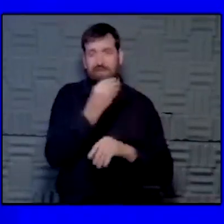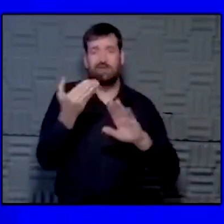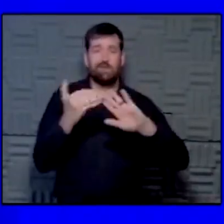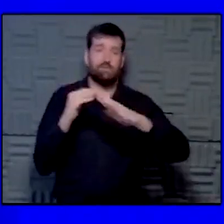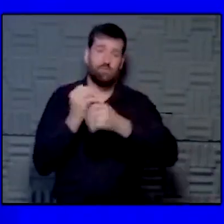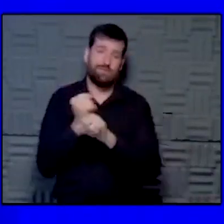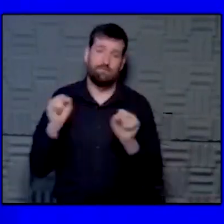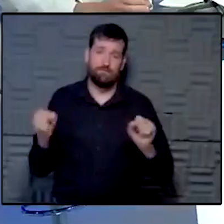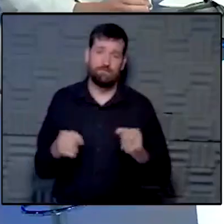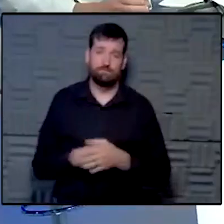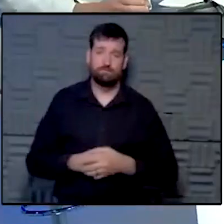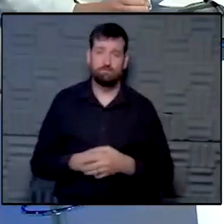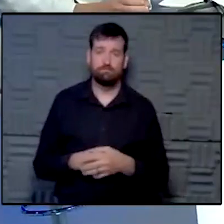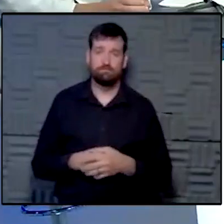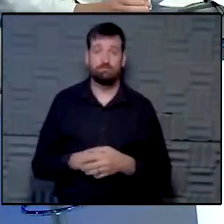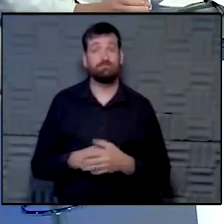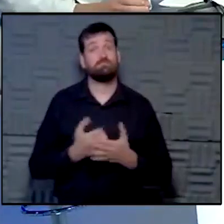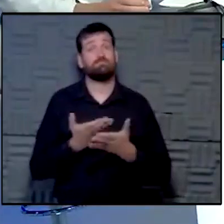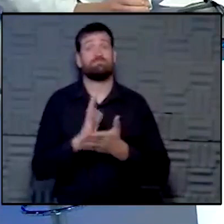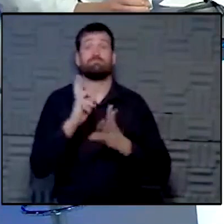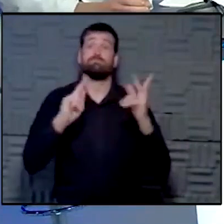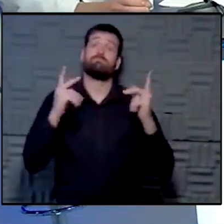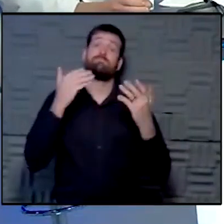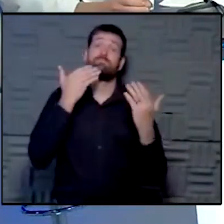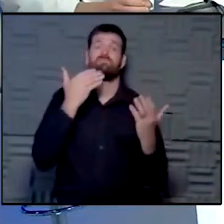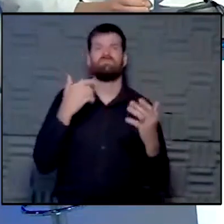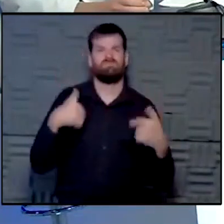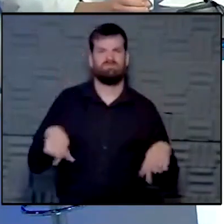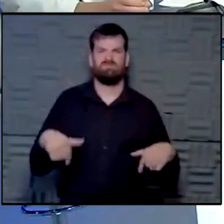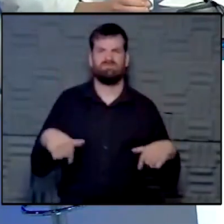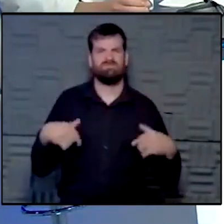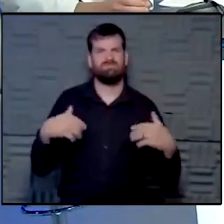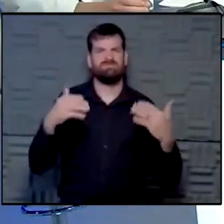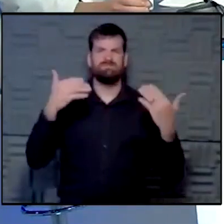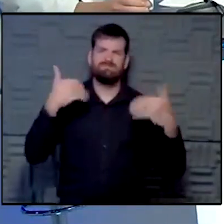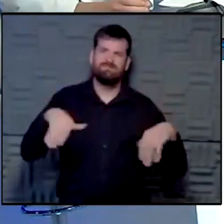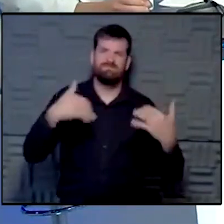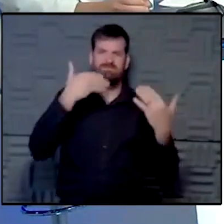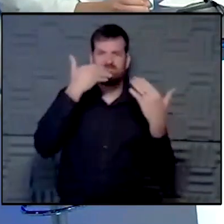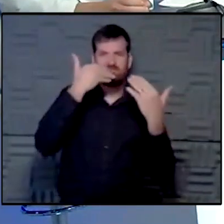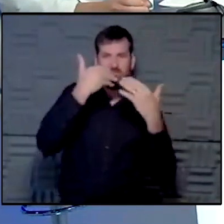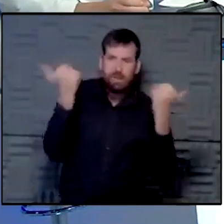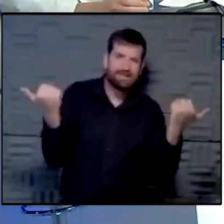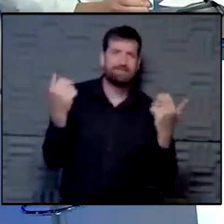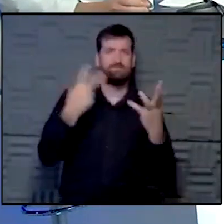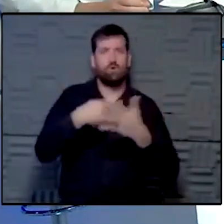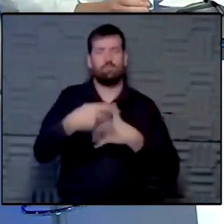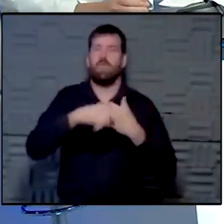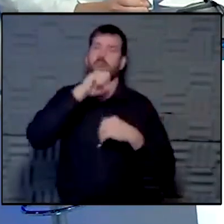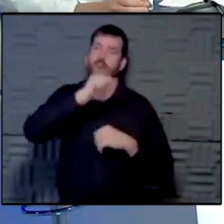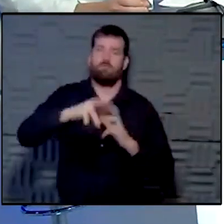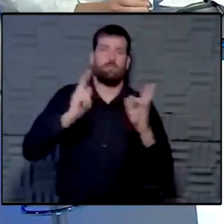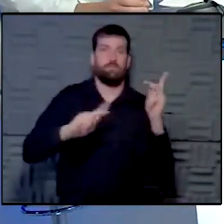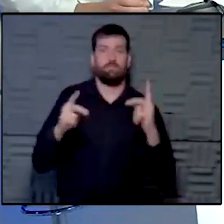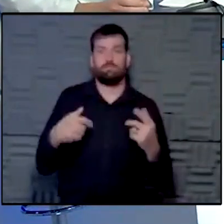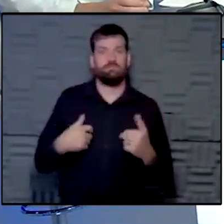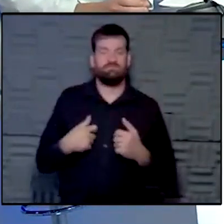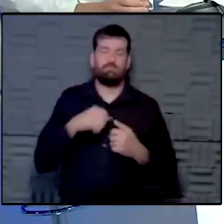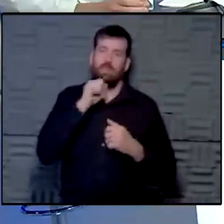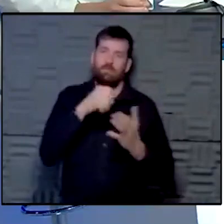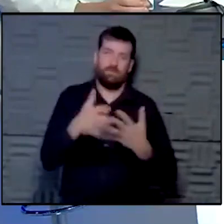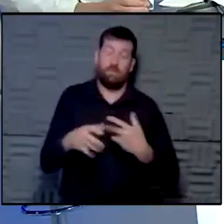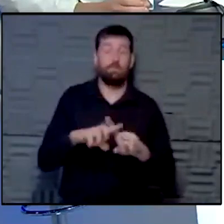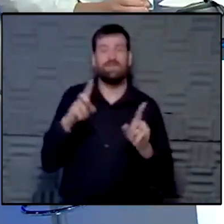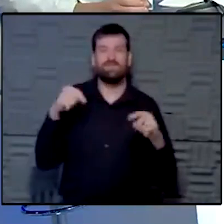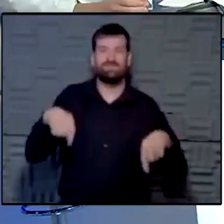community safe that way. All right, folks. Hey, thanks. This has been the best program. I love these people when they're on. This is why I love them anyway.